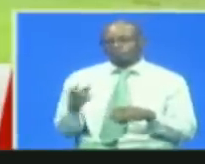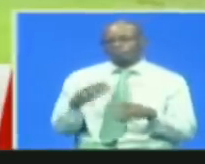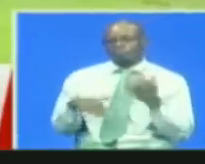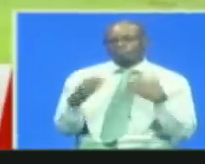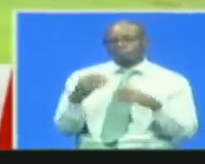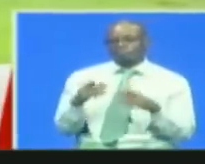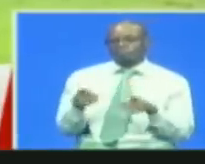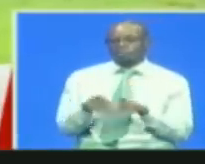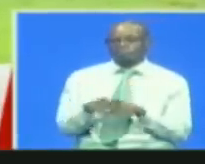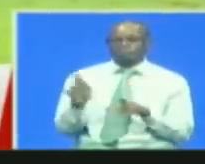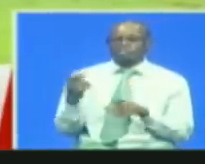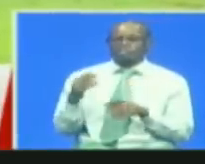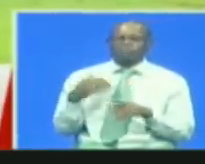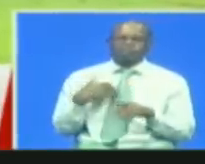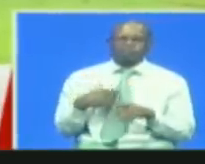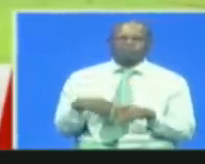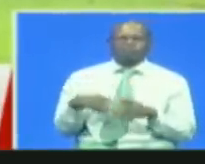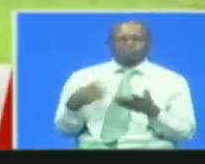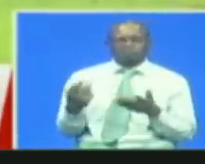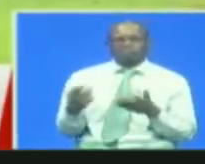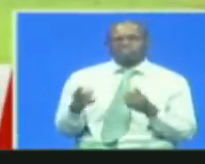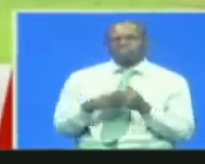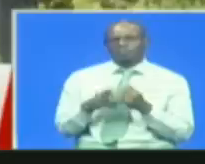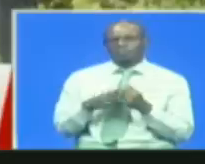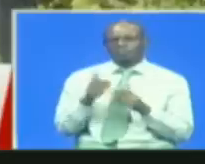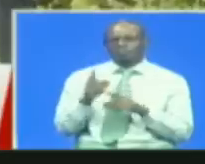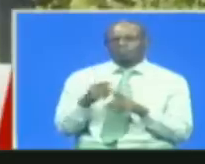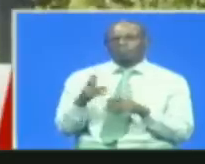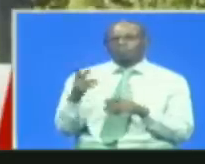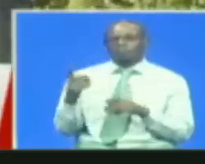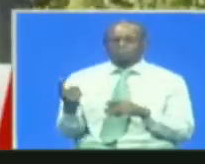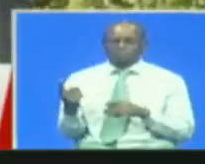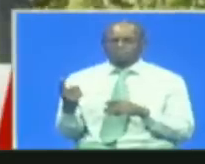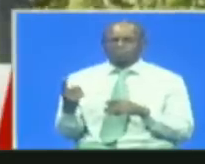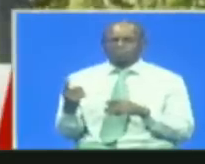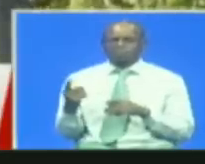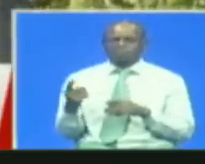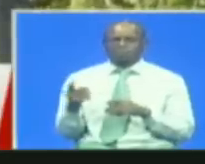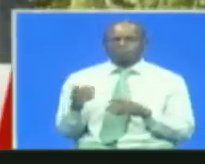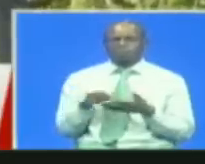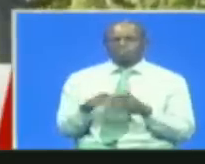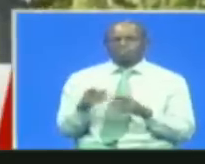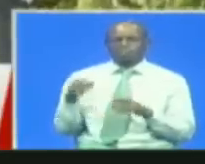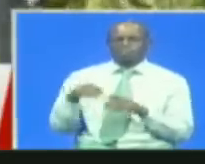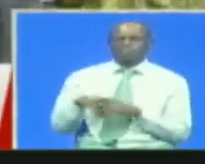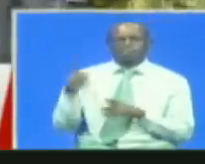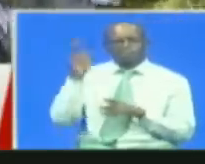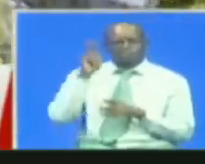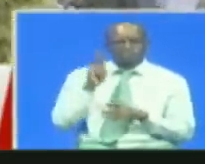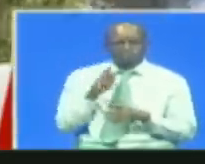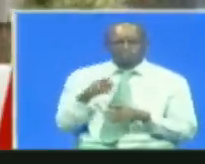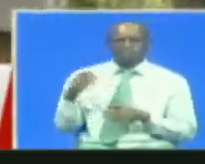of which 21 will be selected from the ongoing KCB Road to Karen Masters Golf Series.